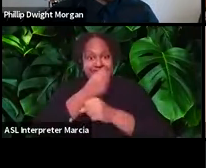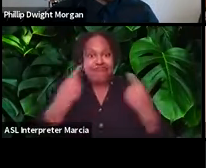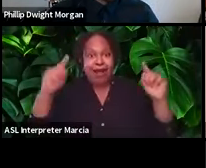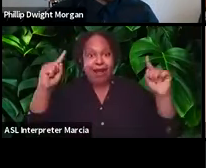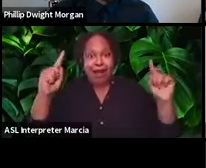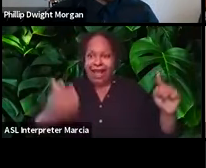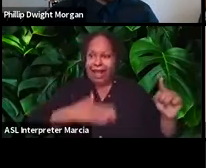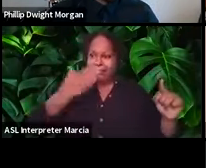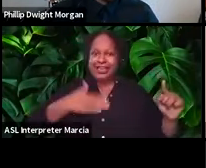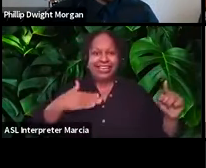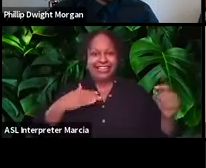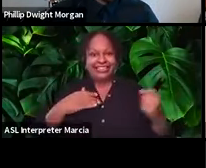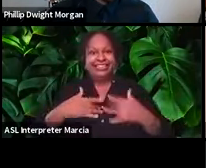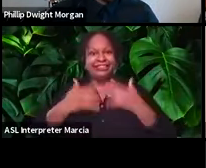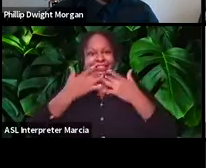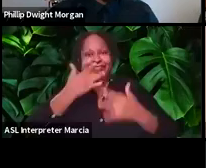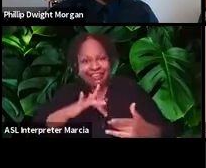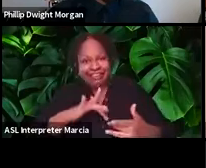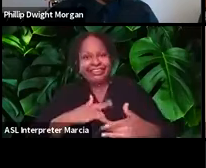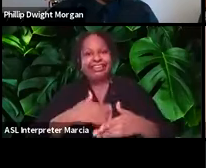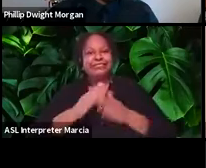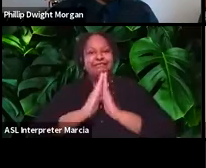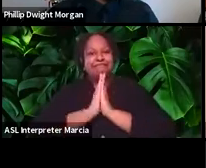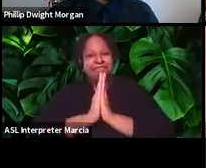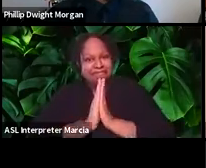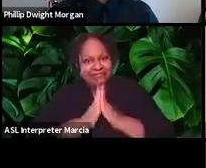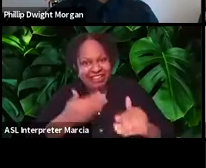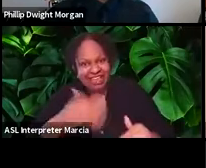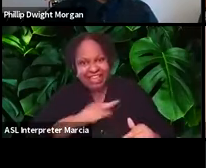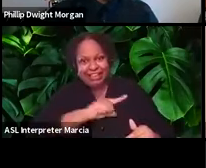so happy, I'm so grateful, thank you, Lord.